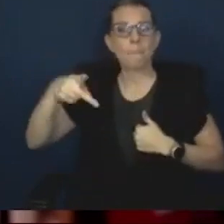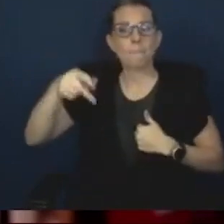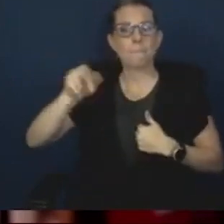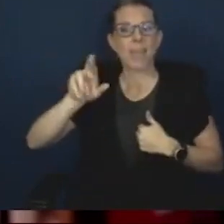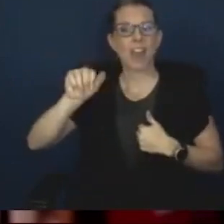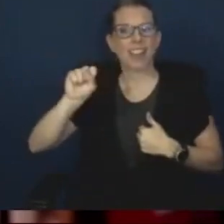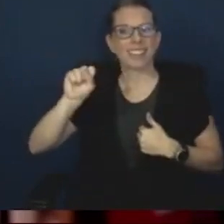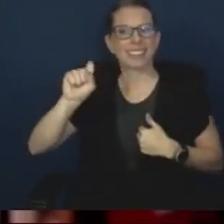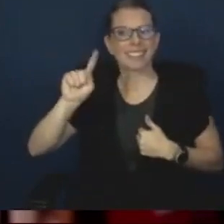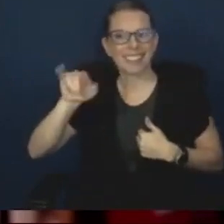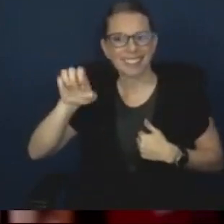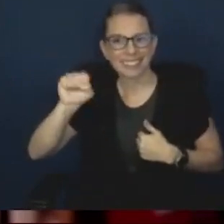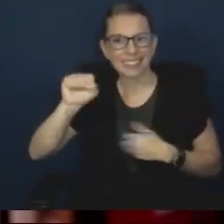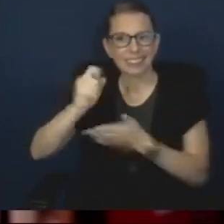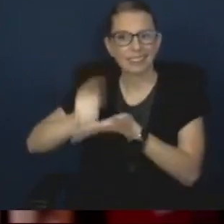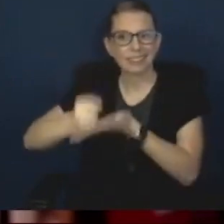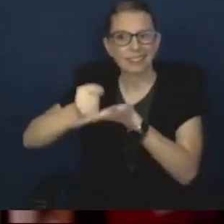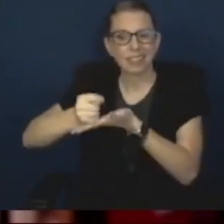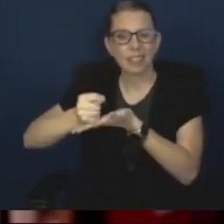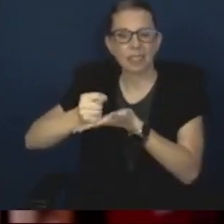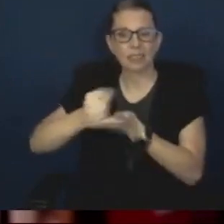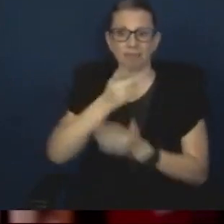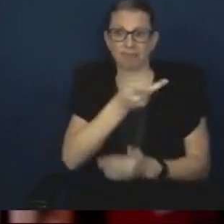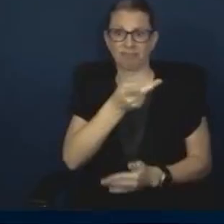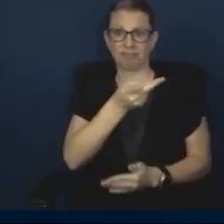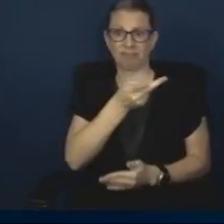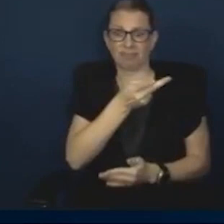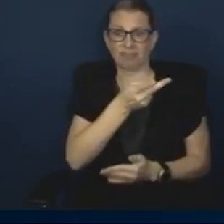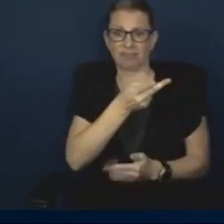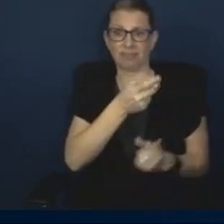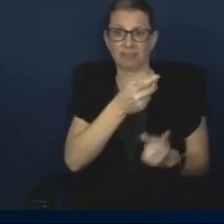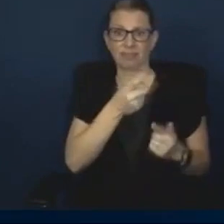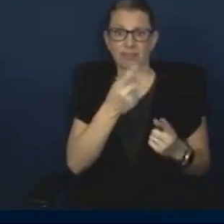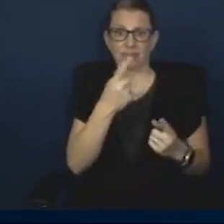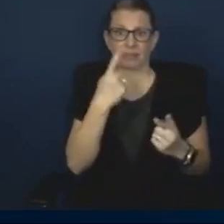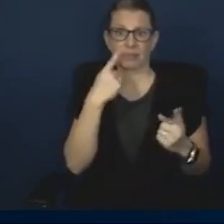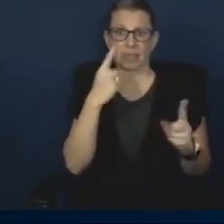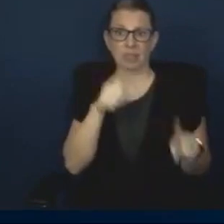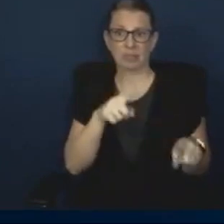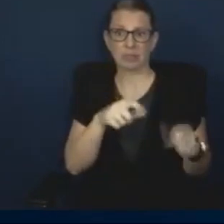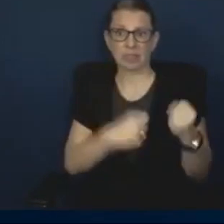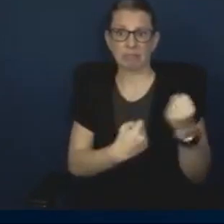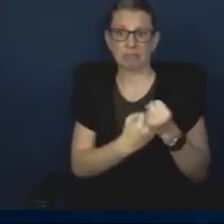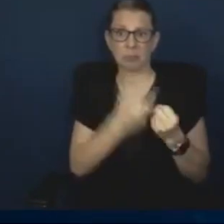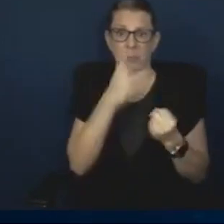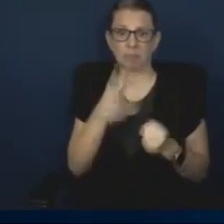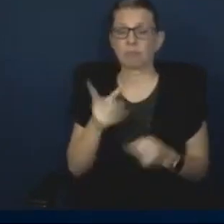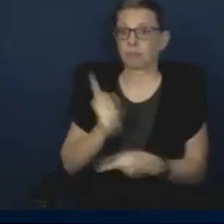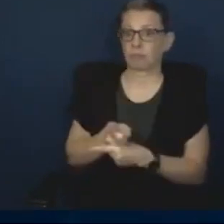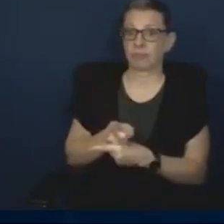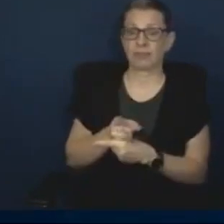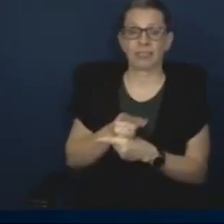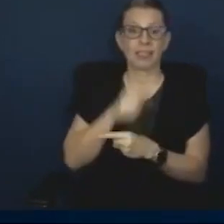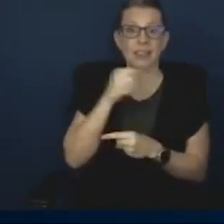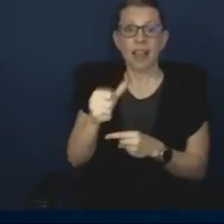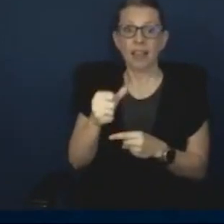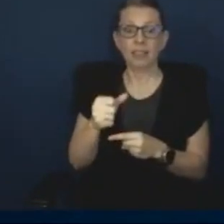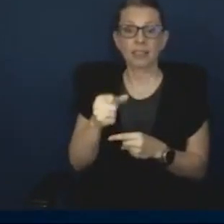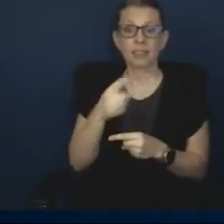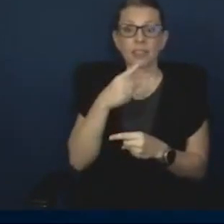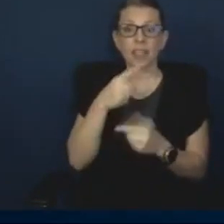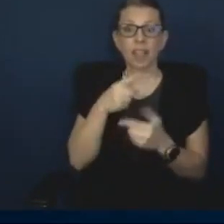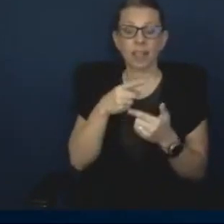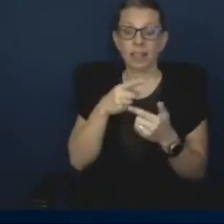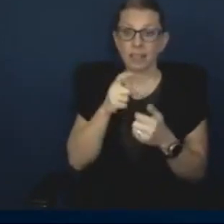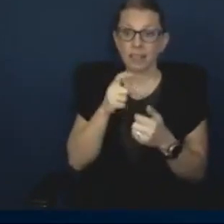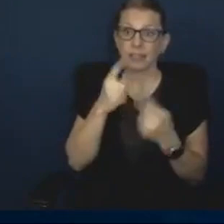sure our two clinicians here today would testify. Yeah, which is not to say it works against SARS-CoV-2, right?